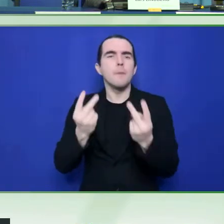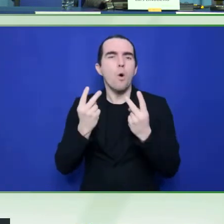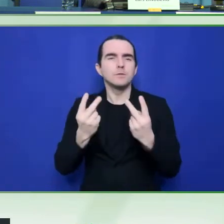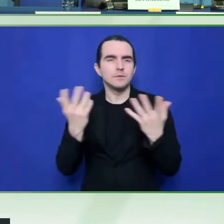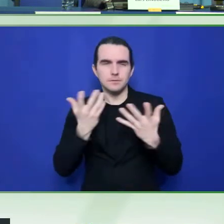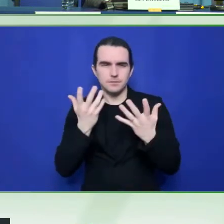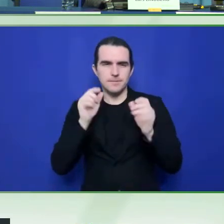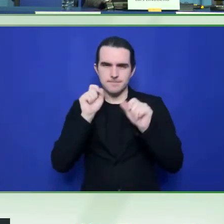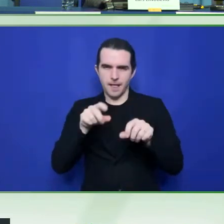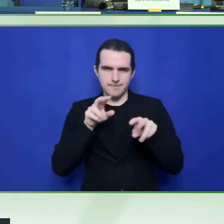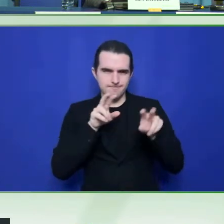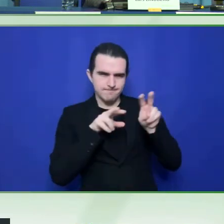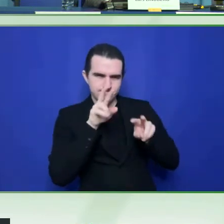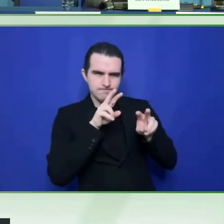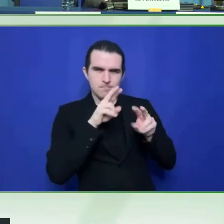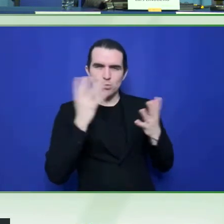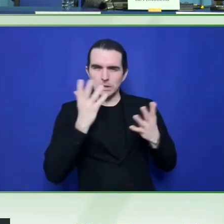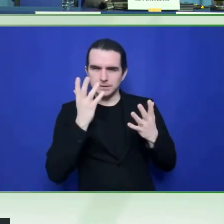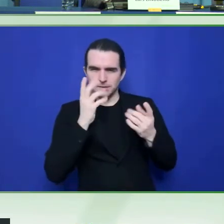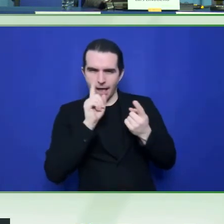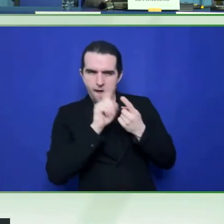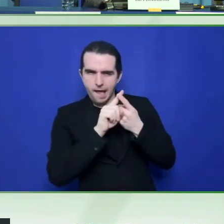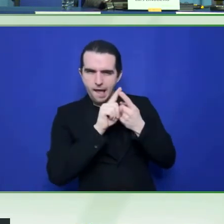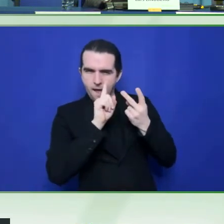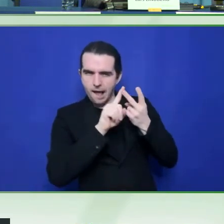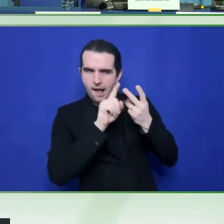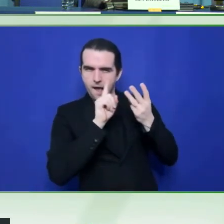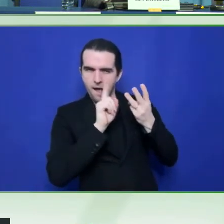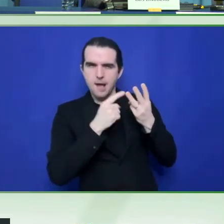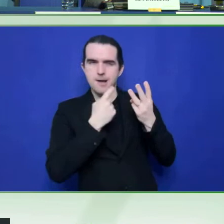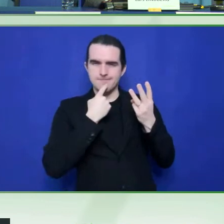and the need for research and innovation.